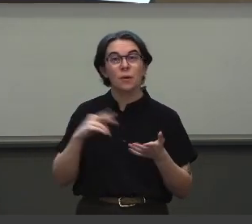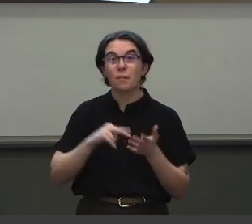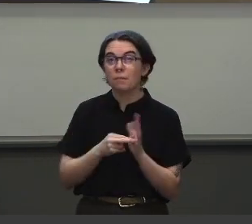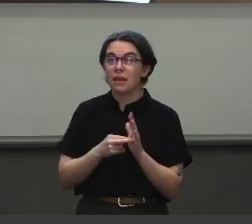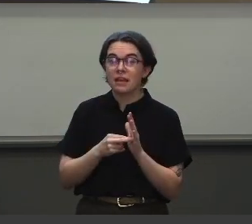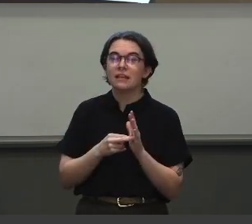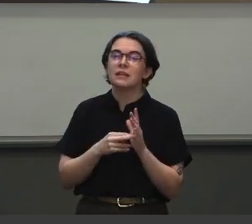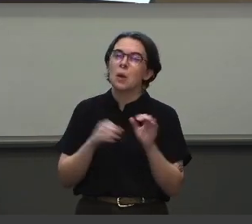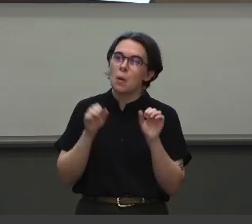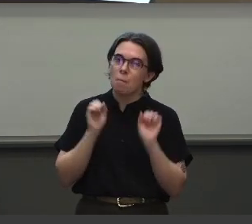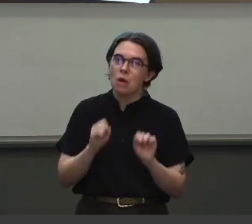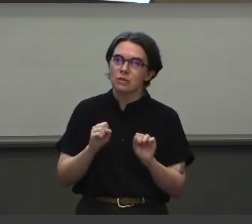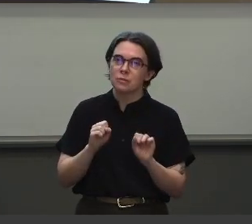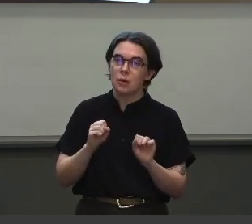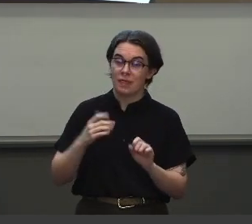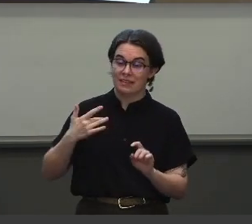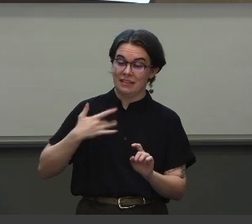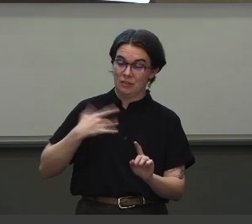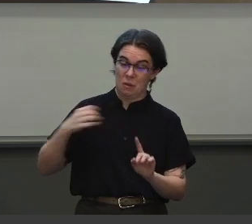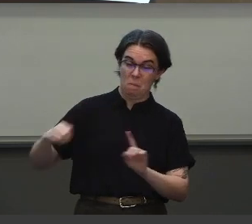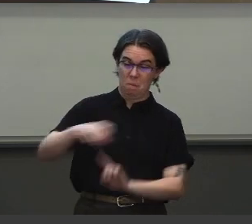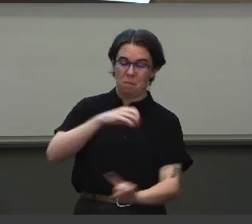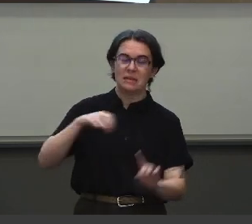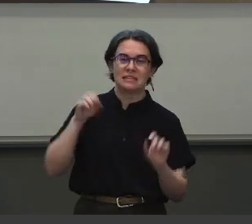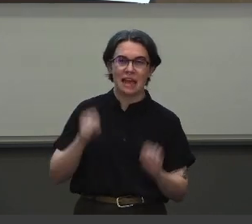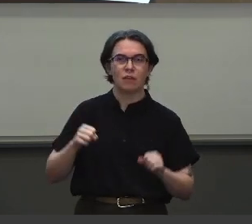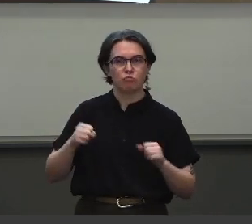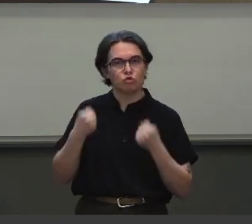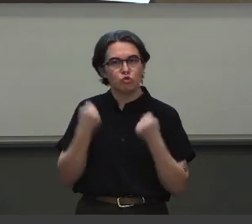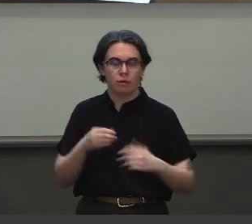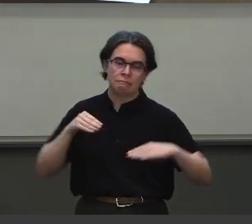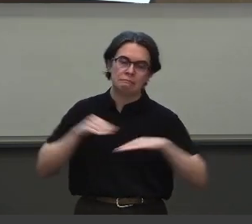ability to function within these environments.